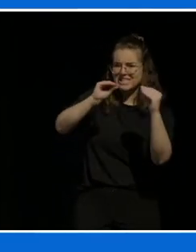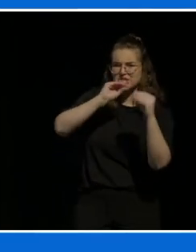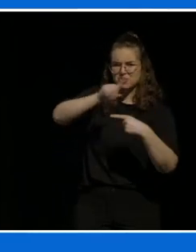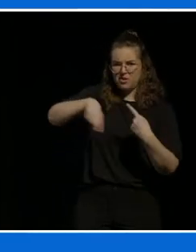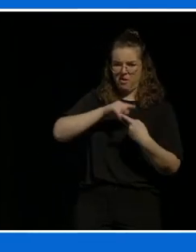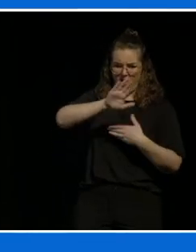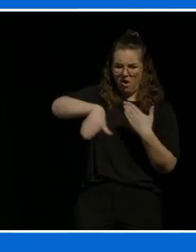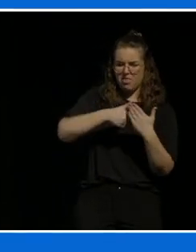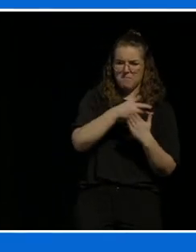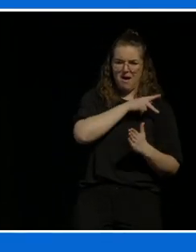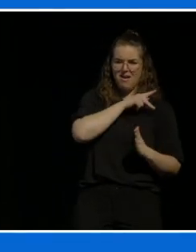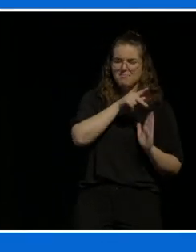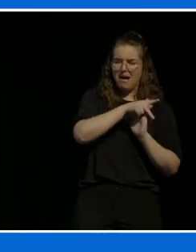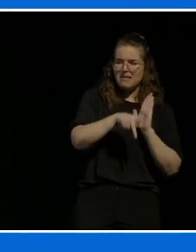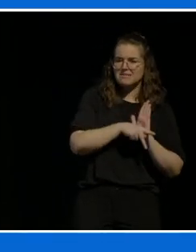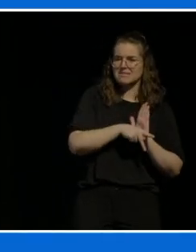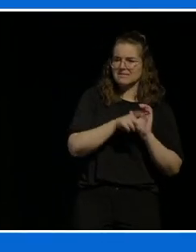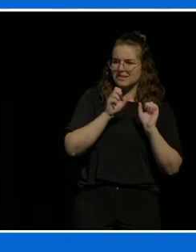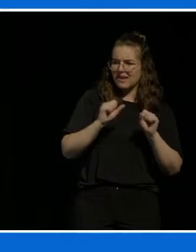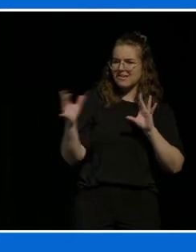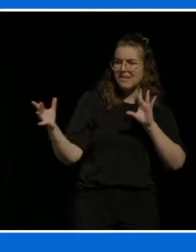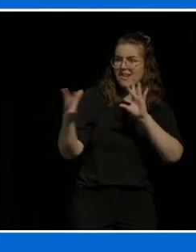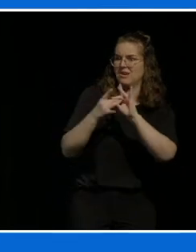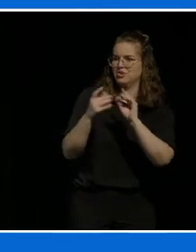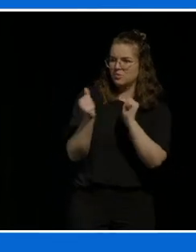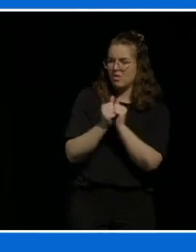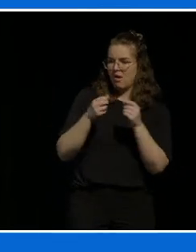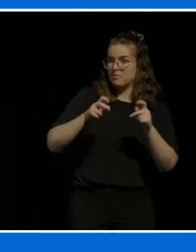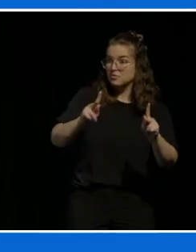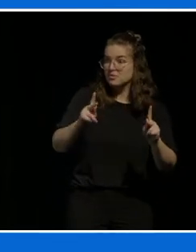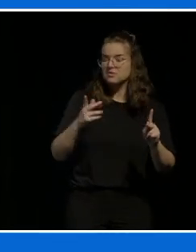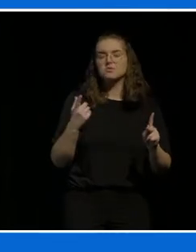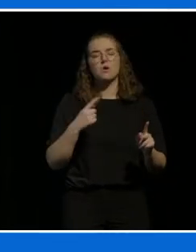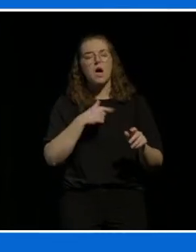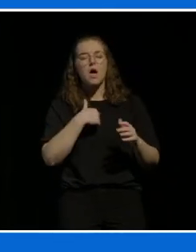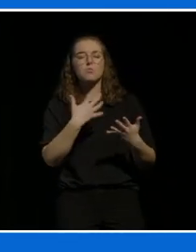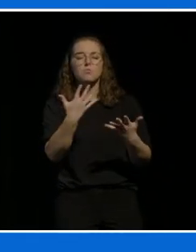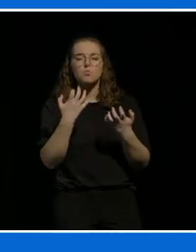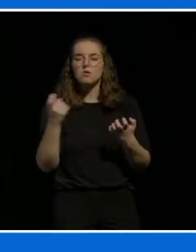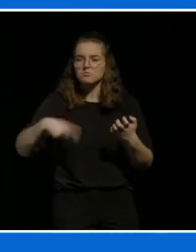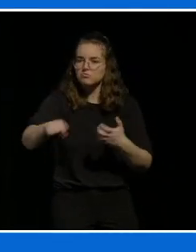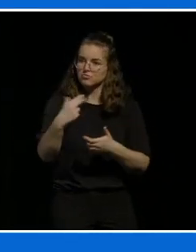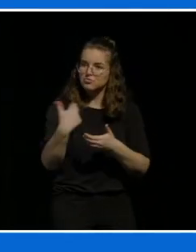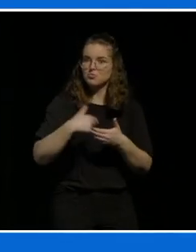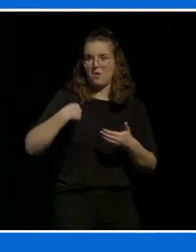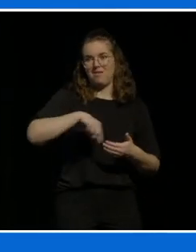to these opportunities. So you can find all of that at Half the Story, and I'd love for you to be the voices of the future.